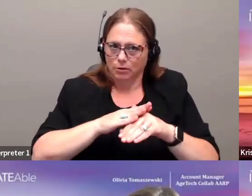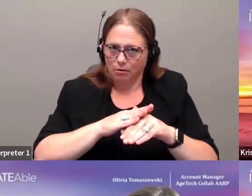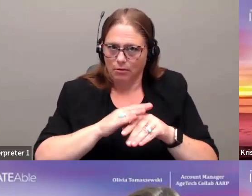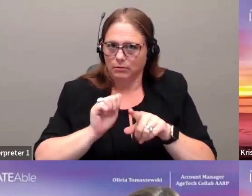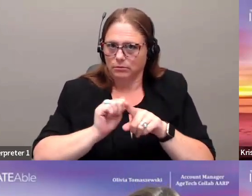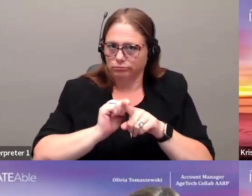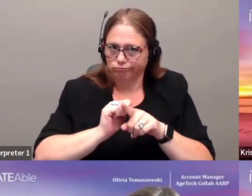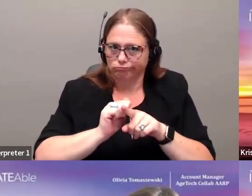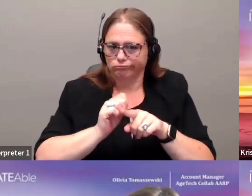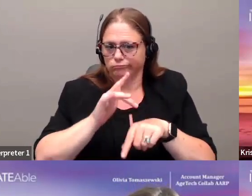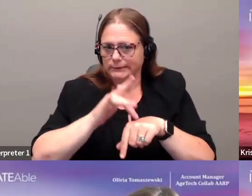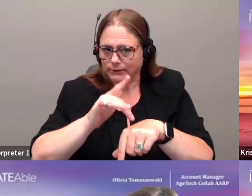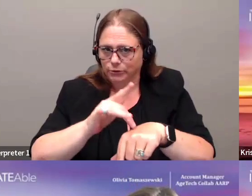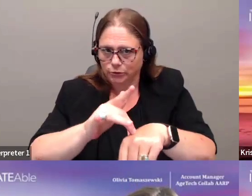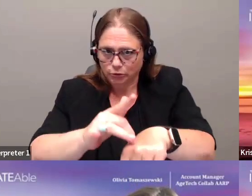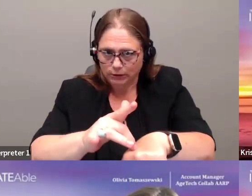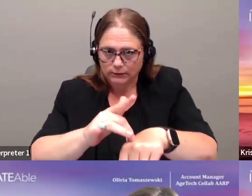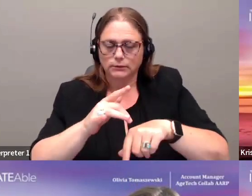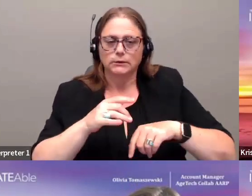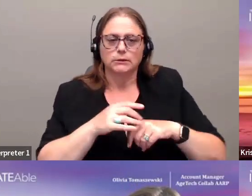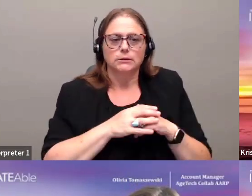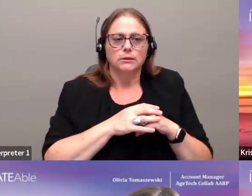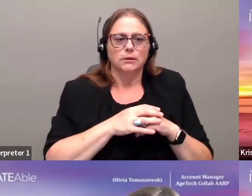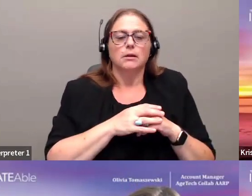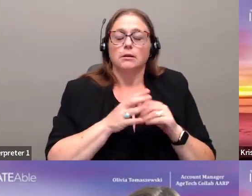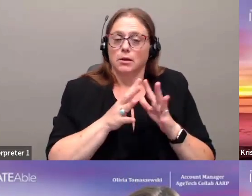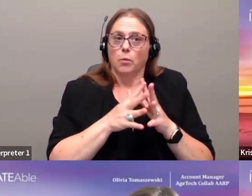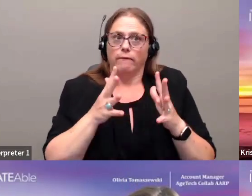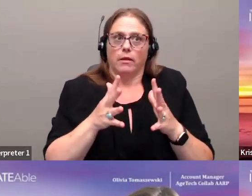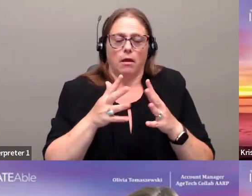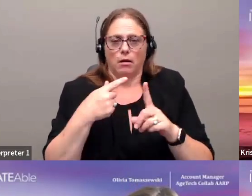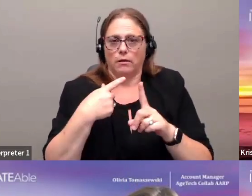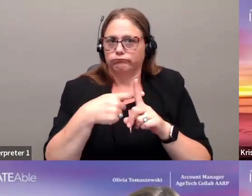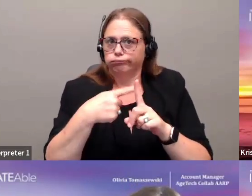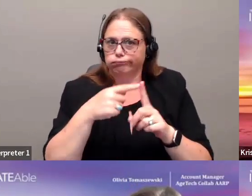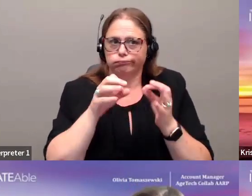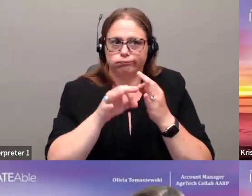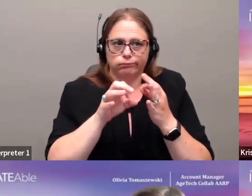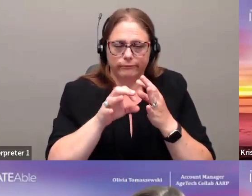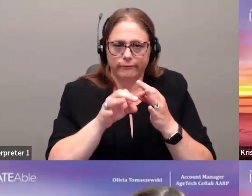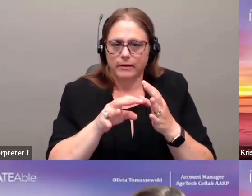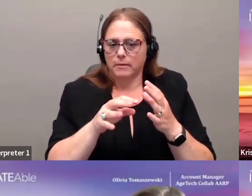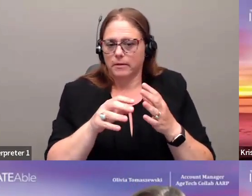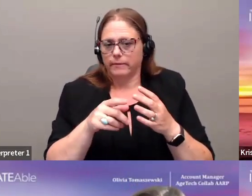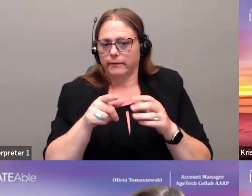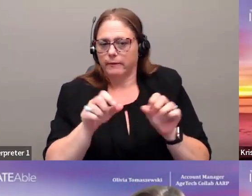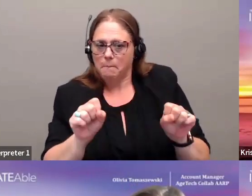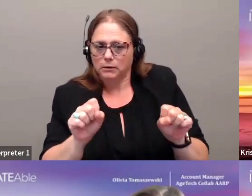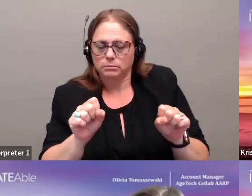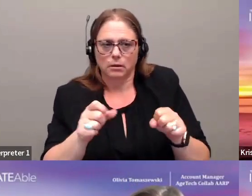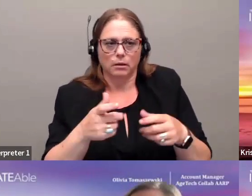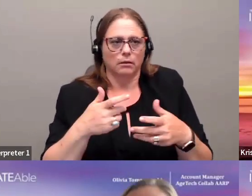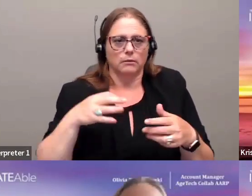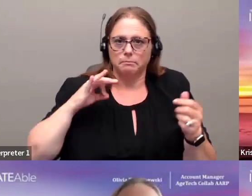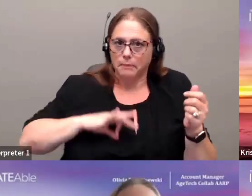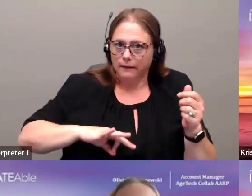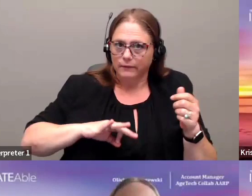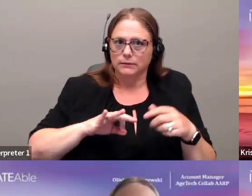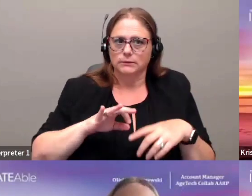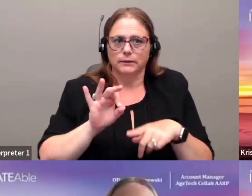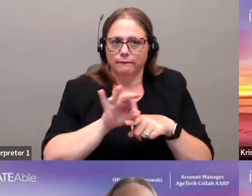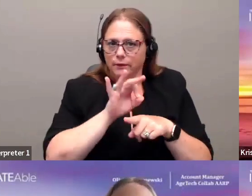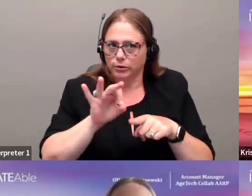confidence in the proposition and the potential in the benefits that a device like this can bring to many people.